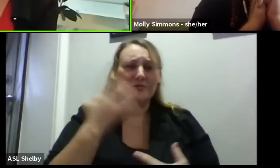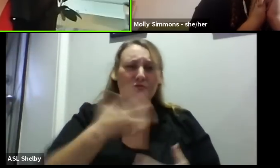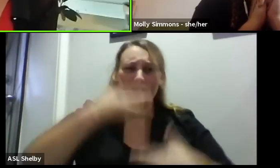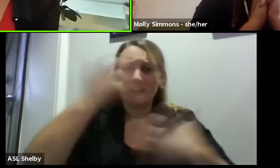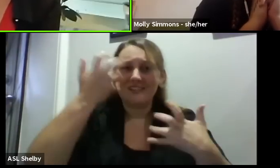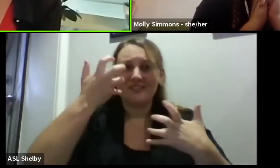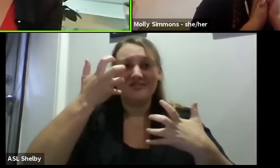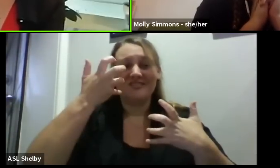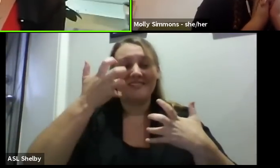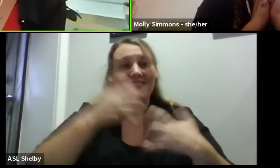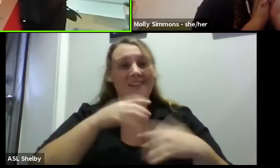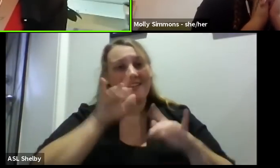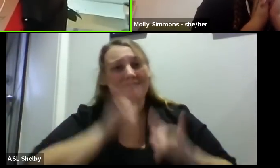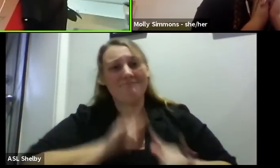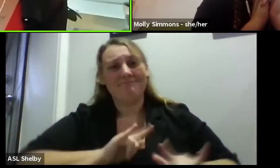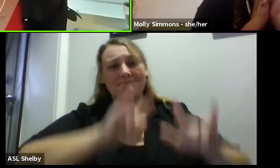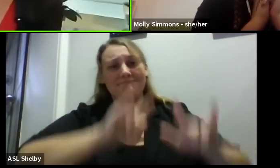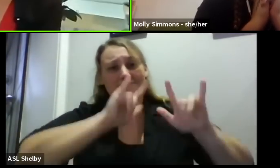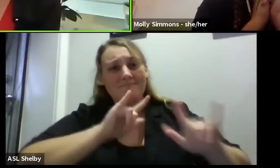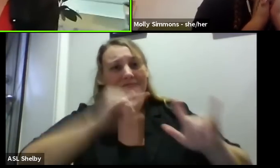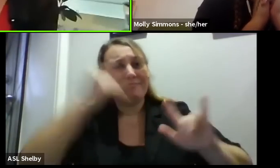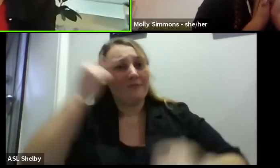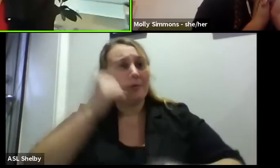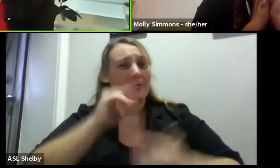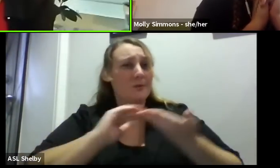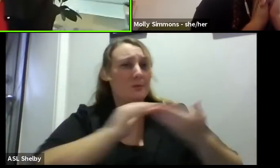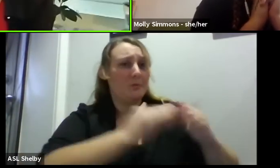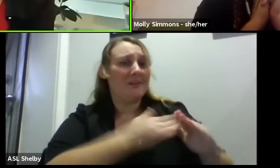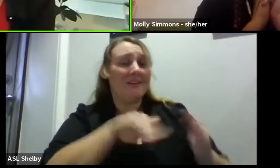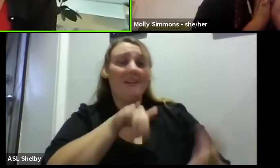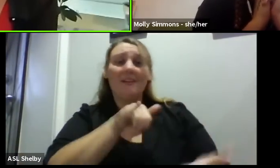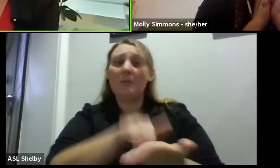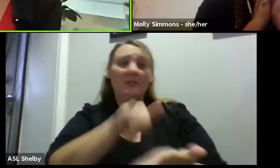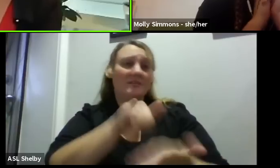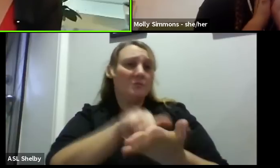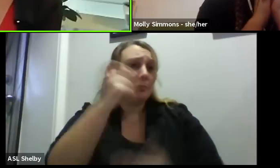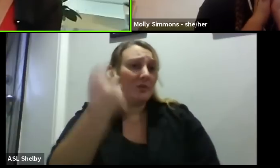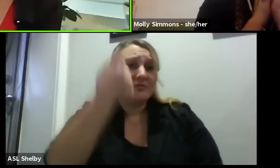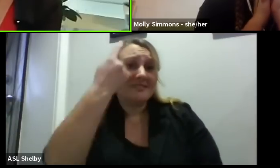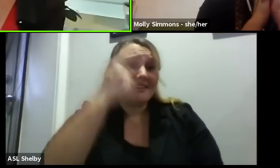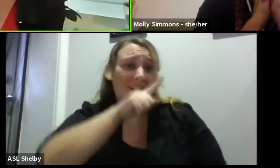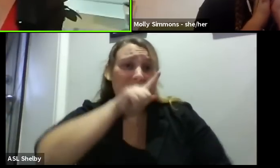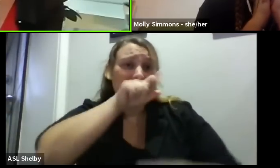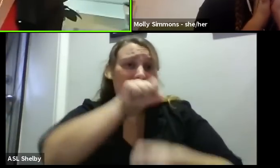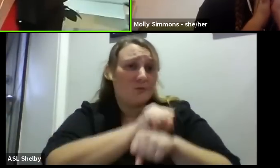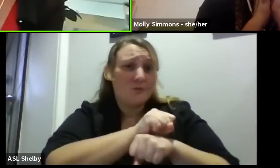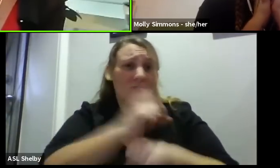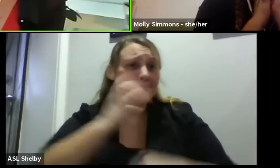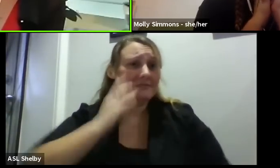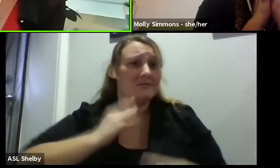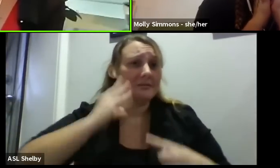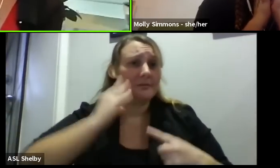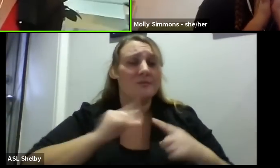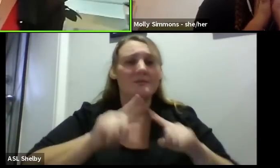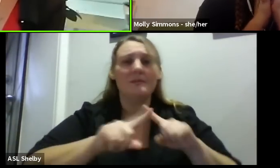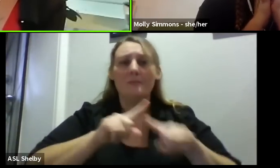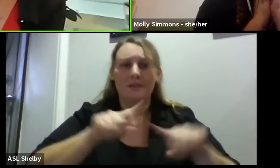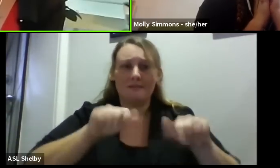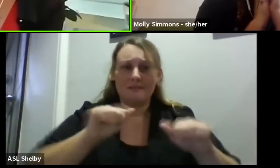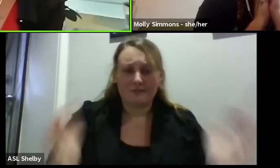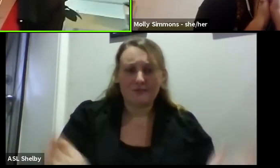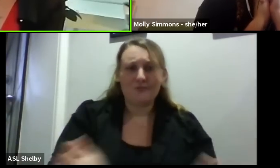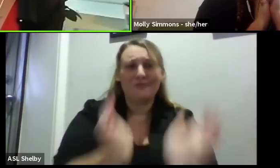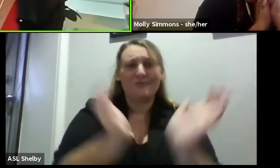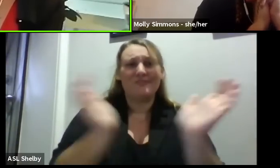your community. While we cannot understand, we are here to listen and to uplift Black voices, Black trans voices,